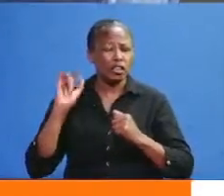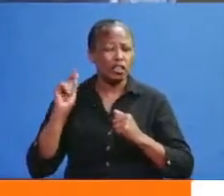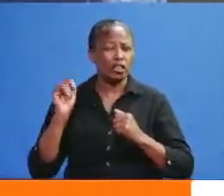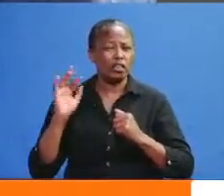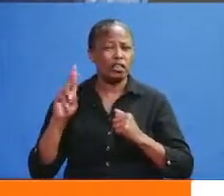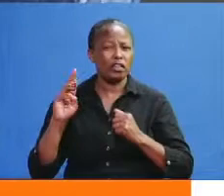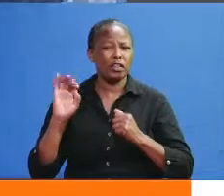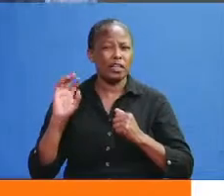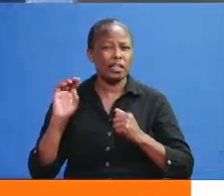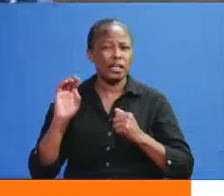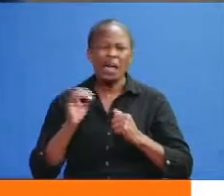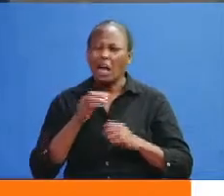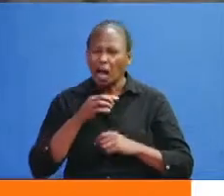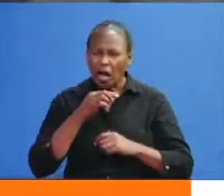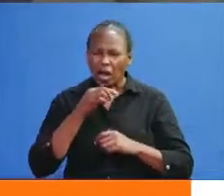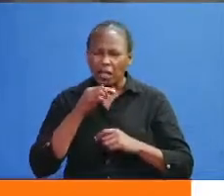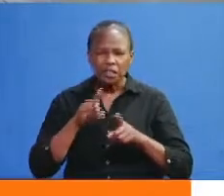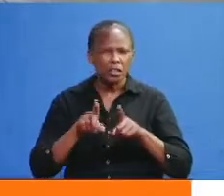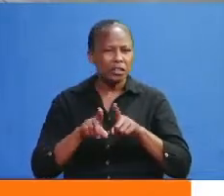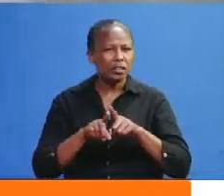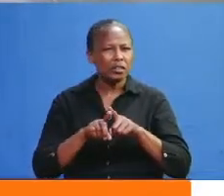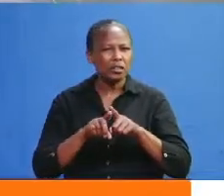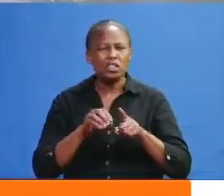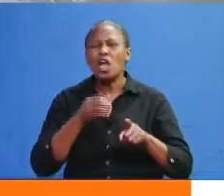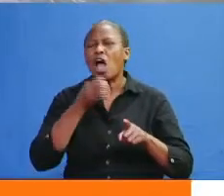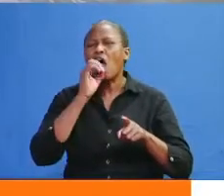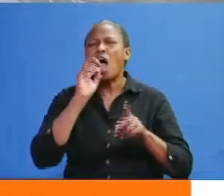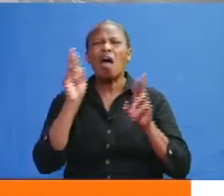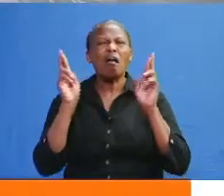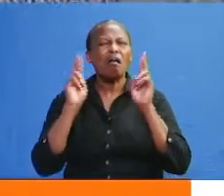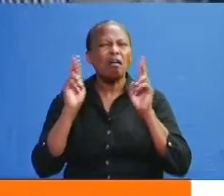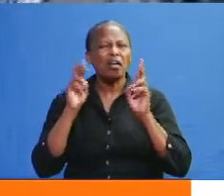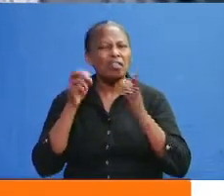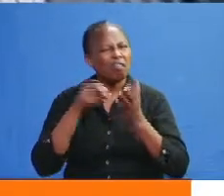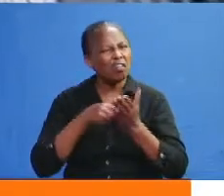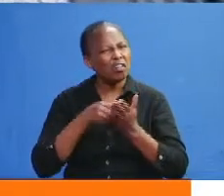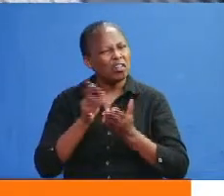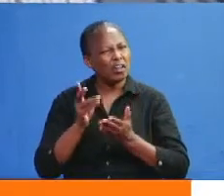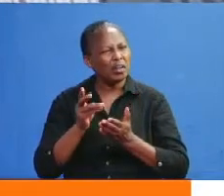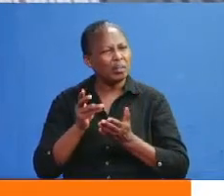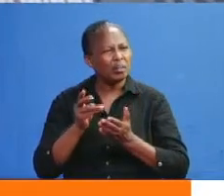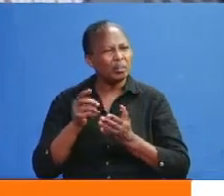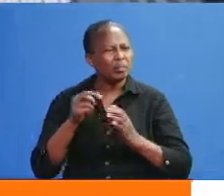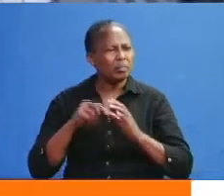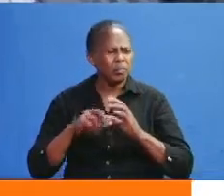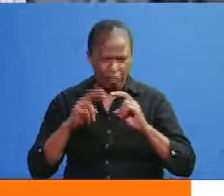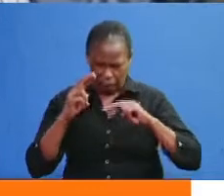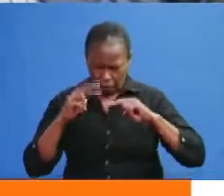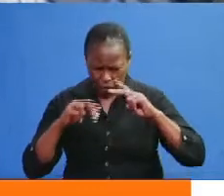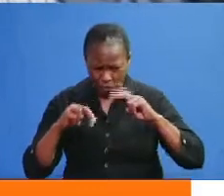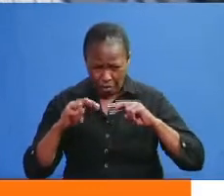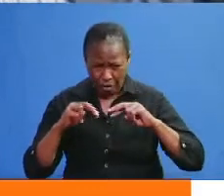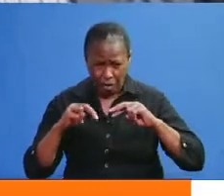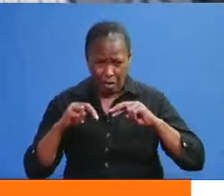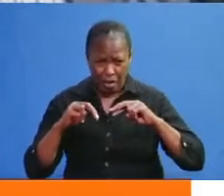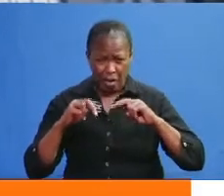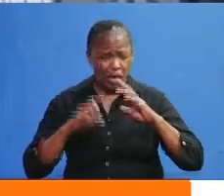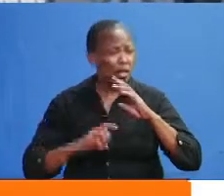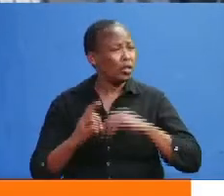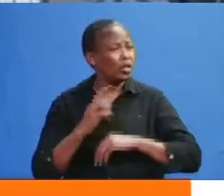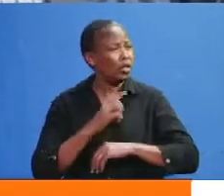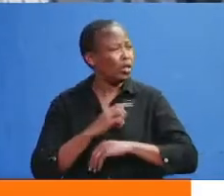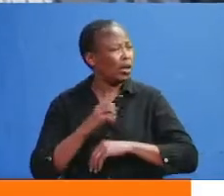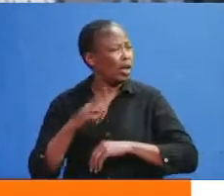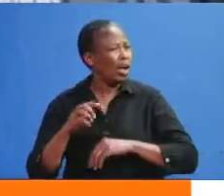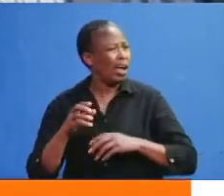Changa and Busa, which were ready for sale. Katika crackdown ya leo, tumeweza kupata